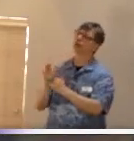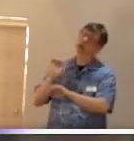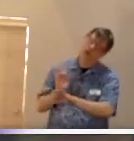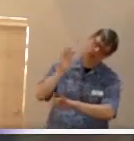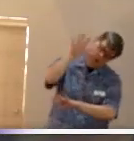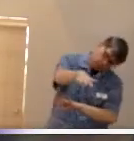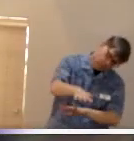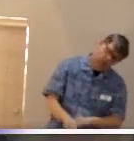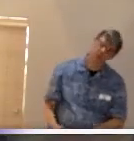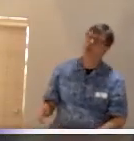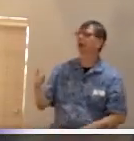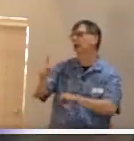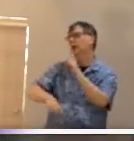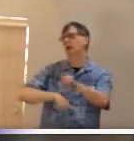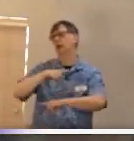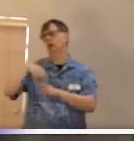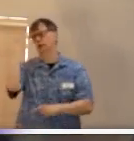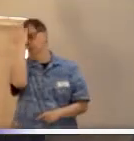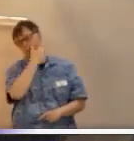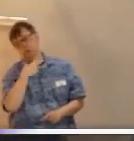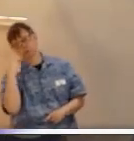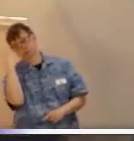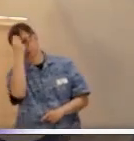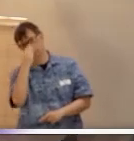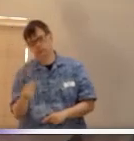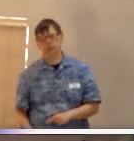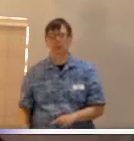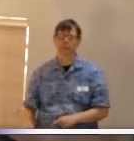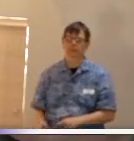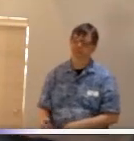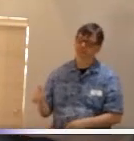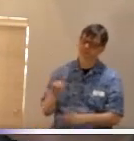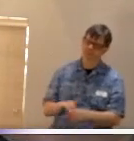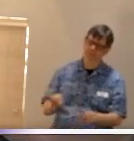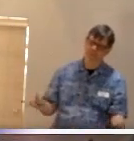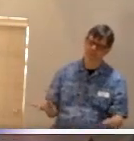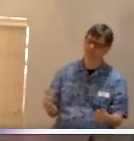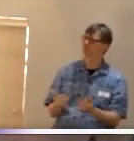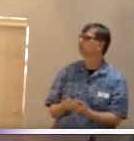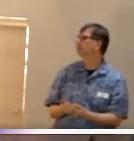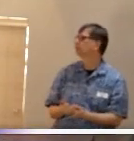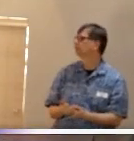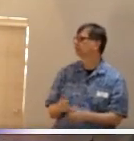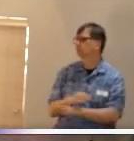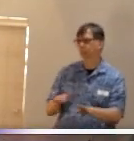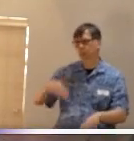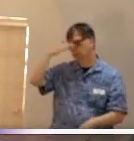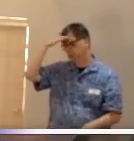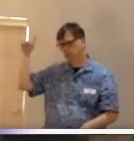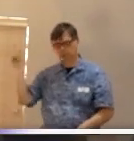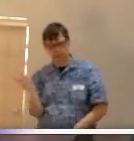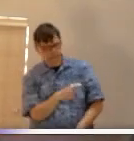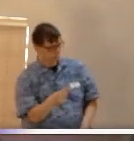I'm like, oh, how beautiful. This is like our traumas. Sometimes we tuck them away and we, in our dramas, we don't want to look at them.